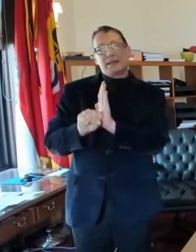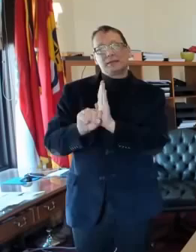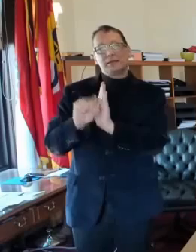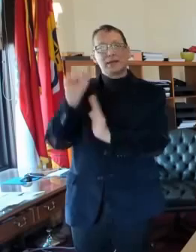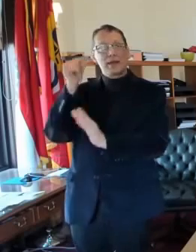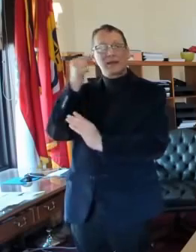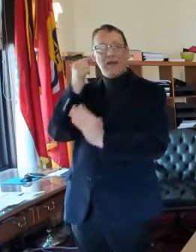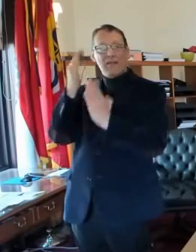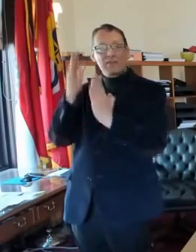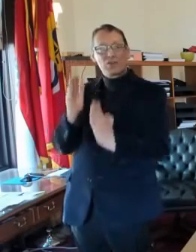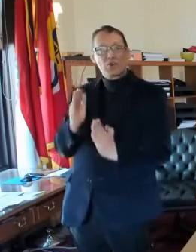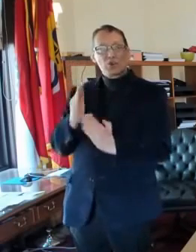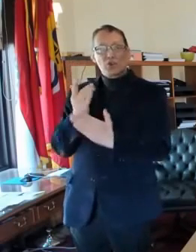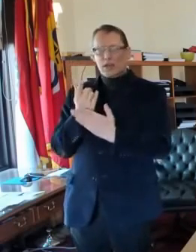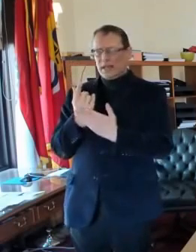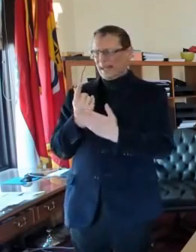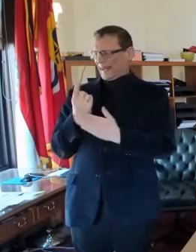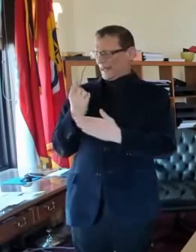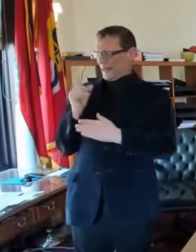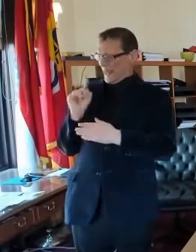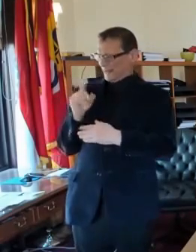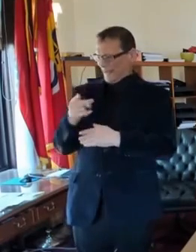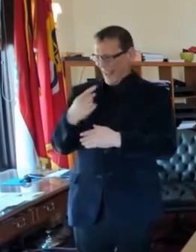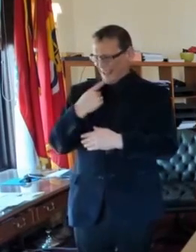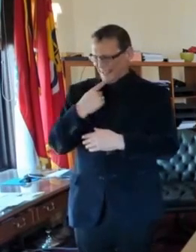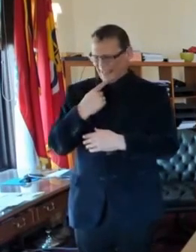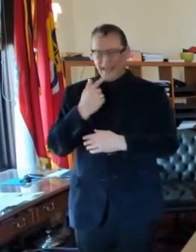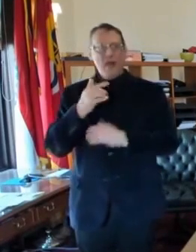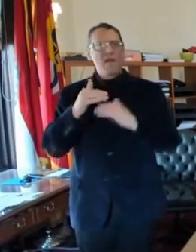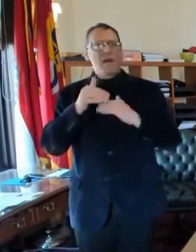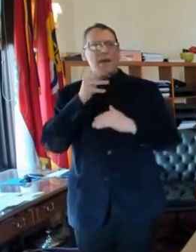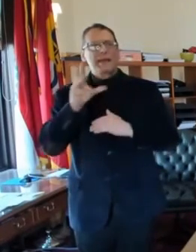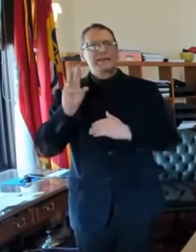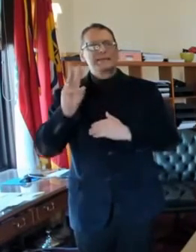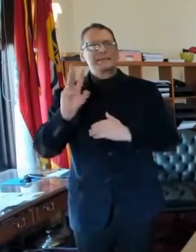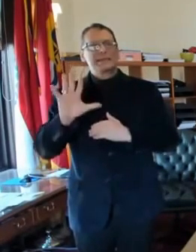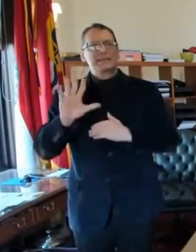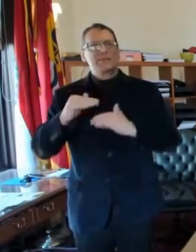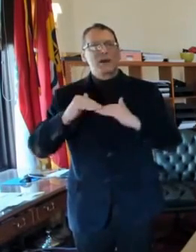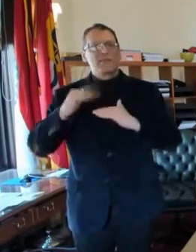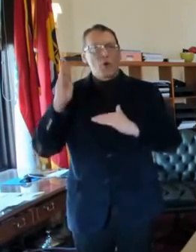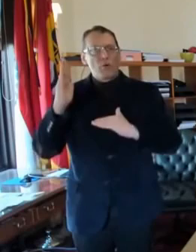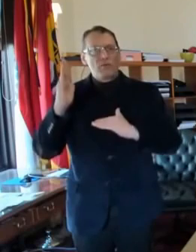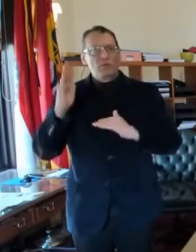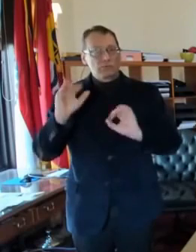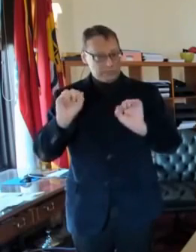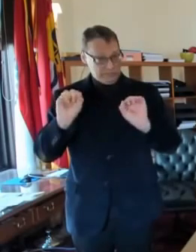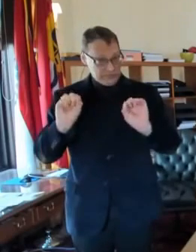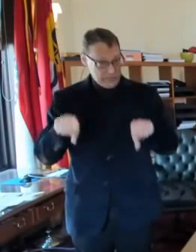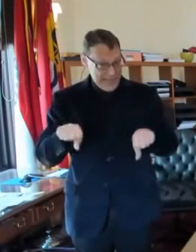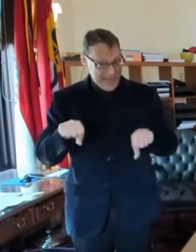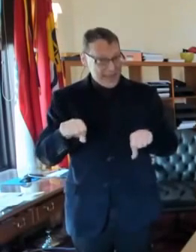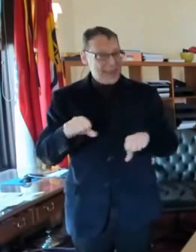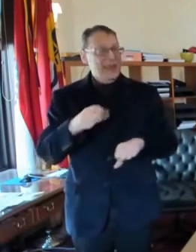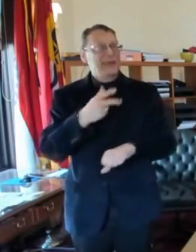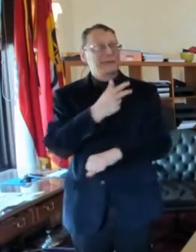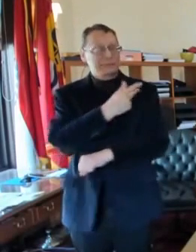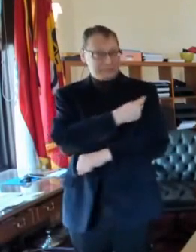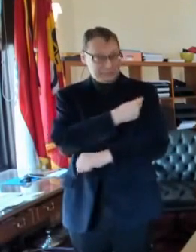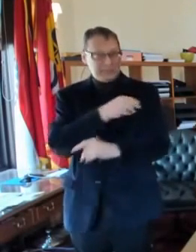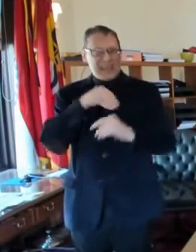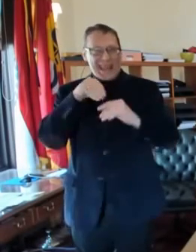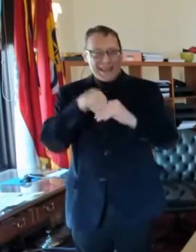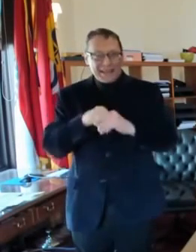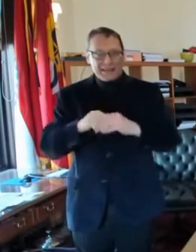governor last week said that anybody over 65 is now eligible. In the city of